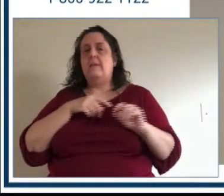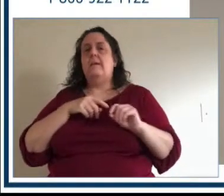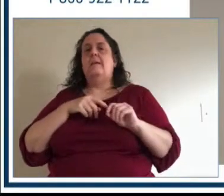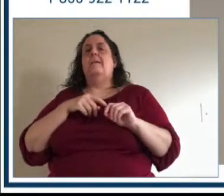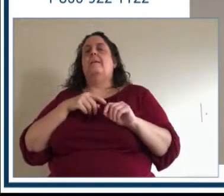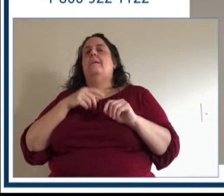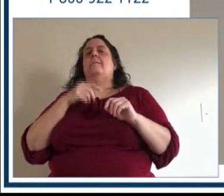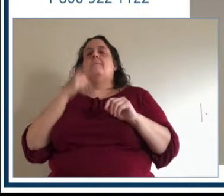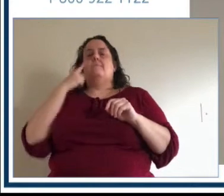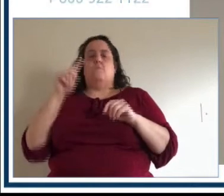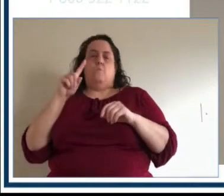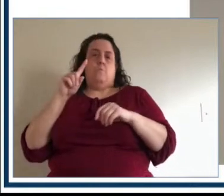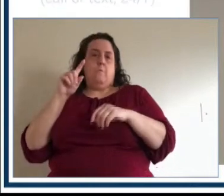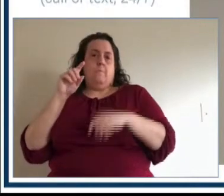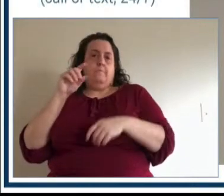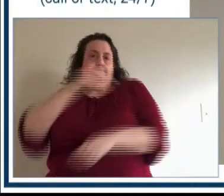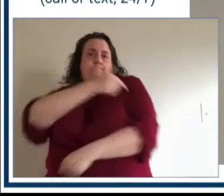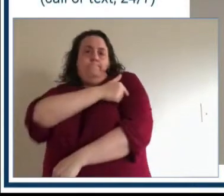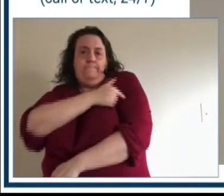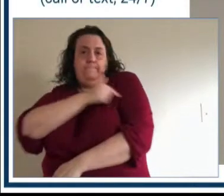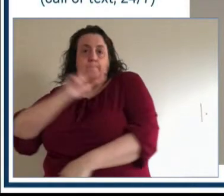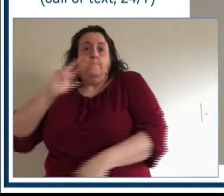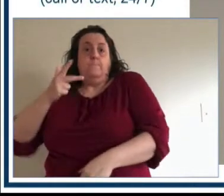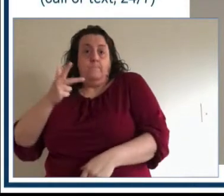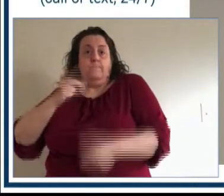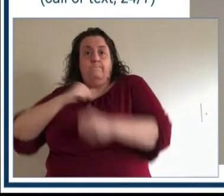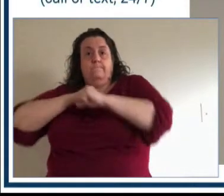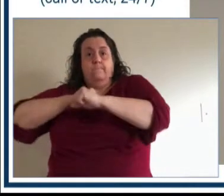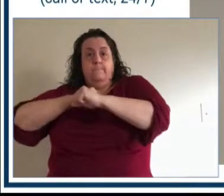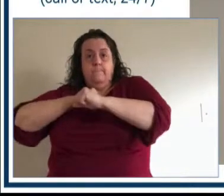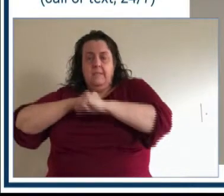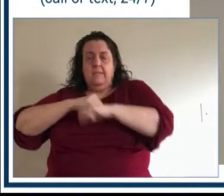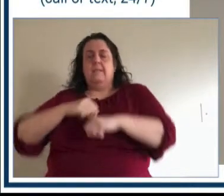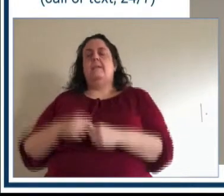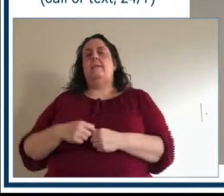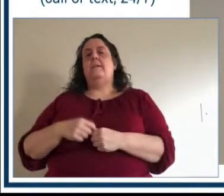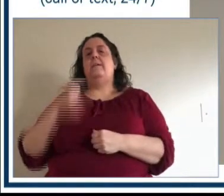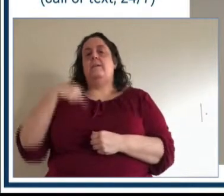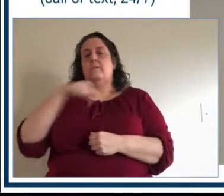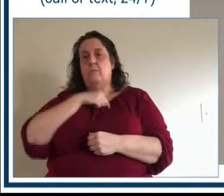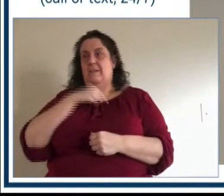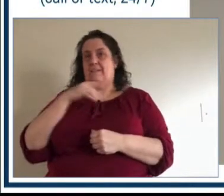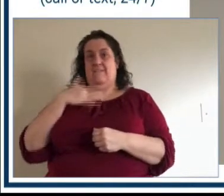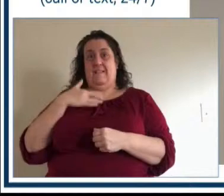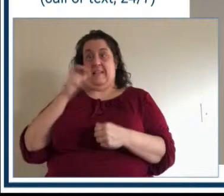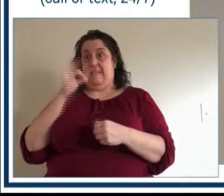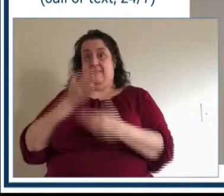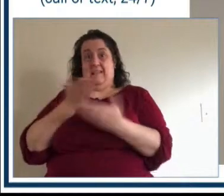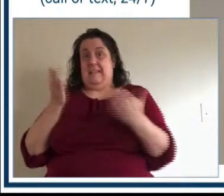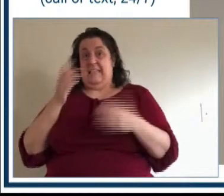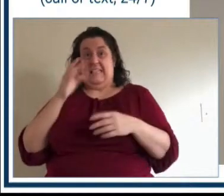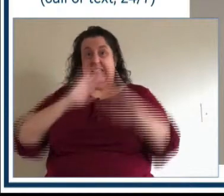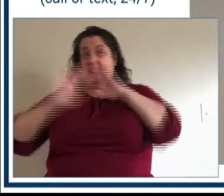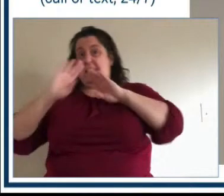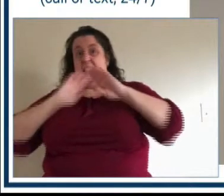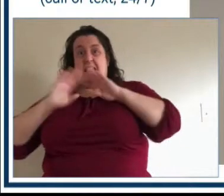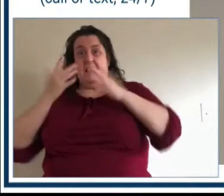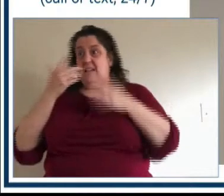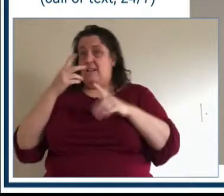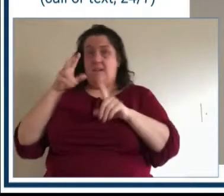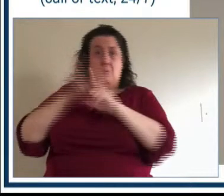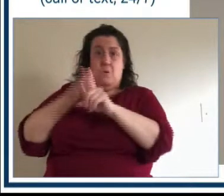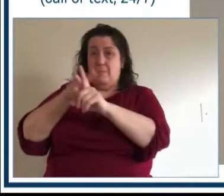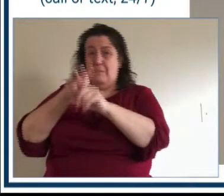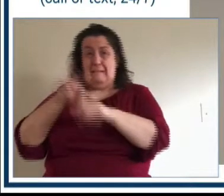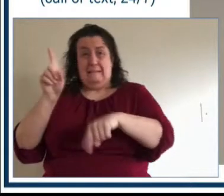before January, we are working with our pharmacy and Nova Scotia Health colleagues to increase availability as quickly